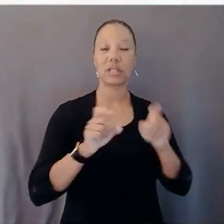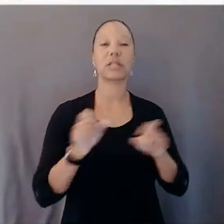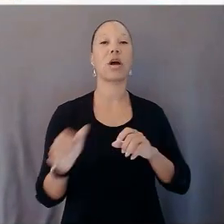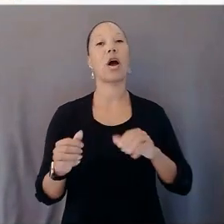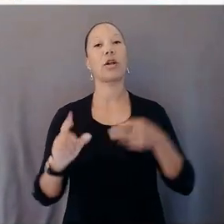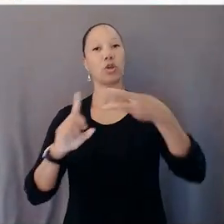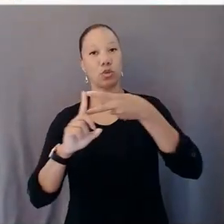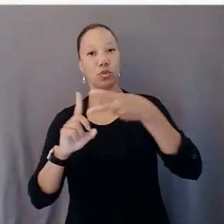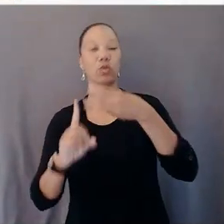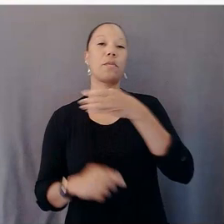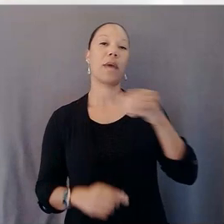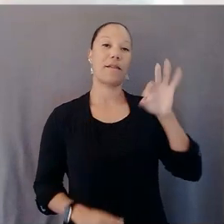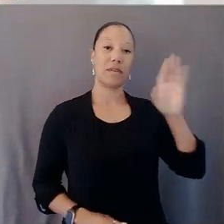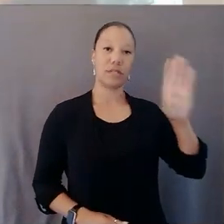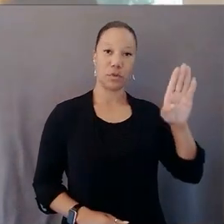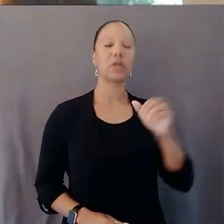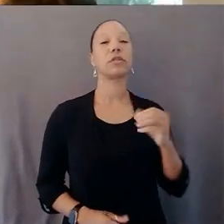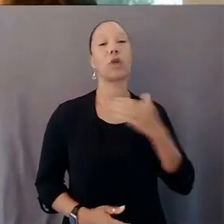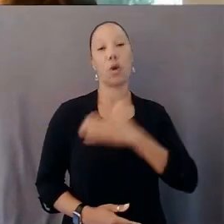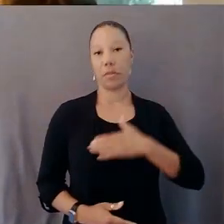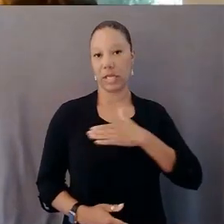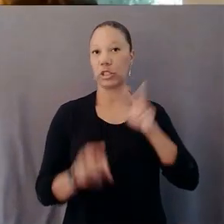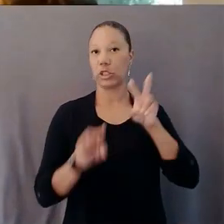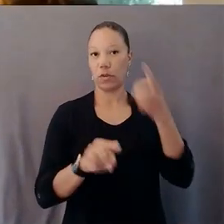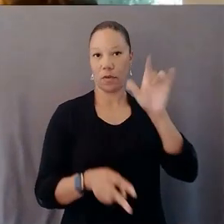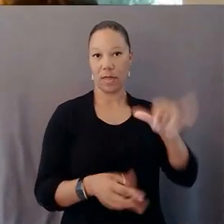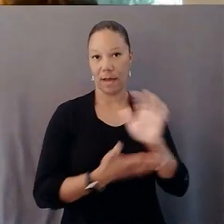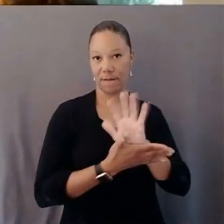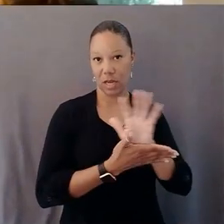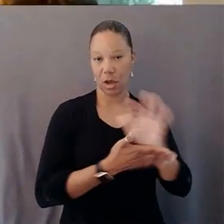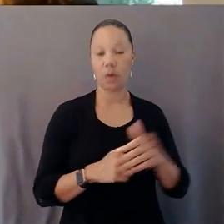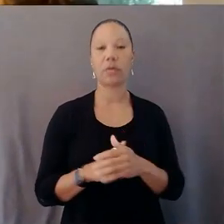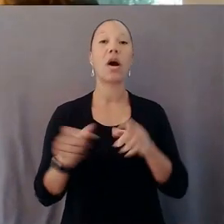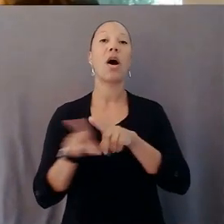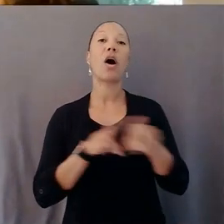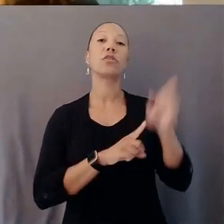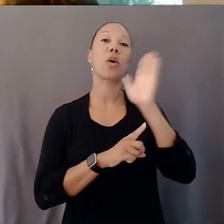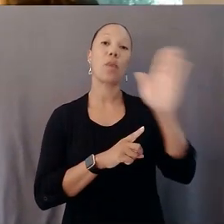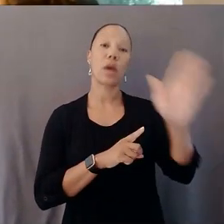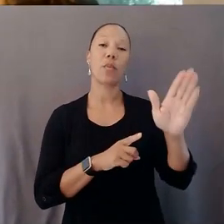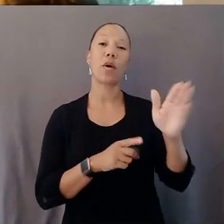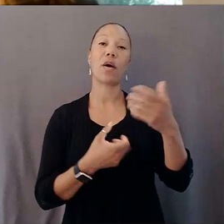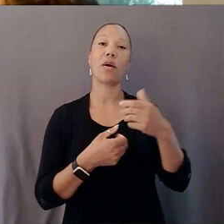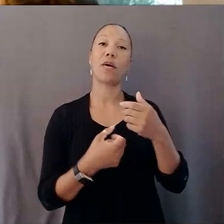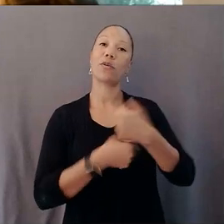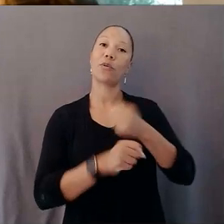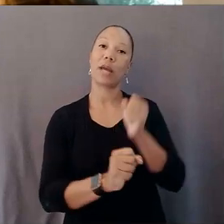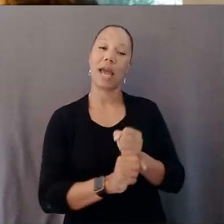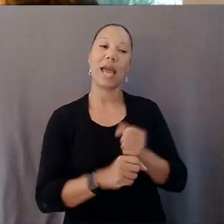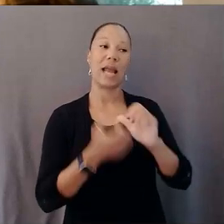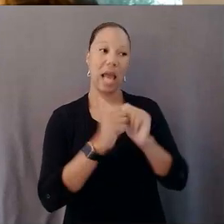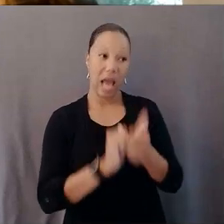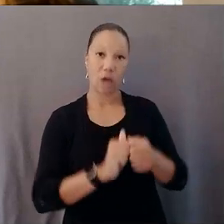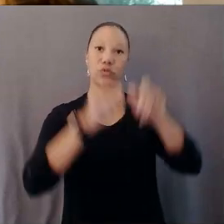of our families to check that video out. We also will be creating some how-to videos to assist parents with